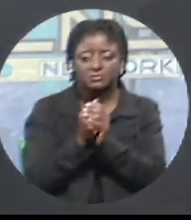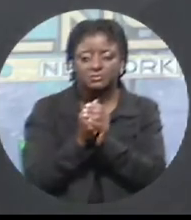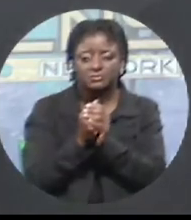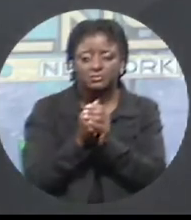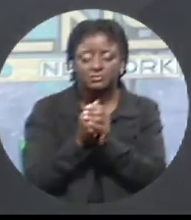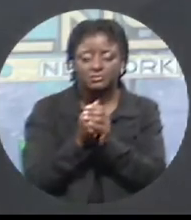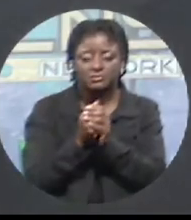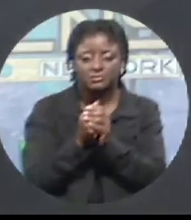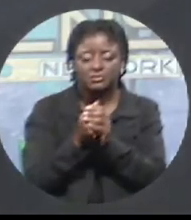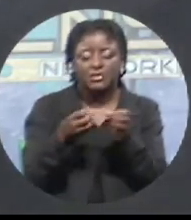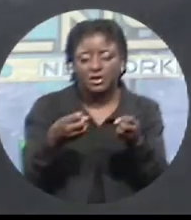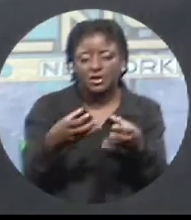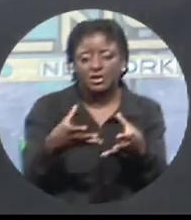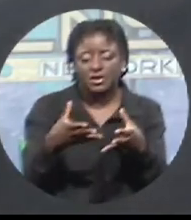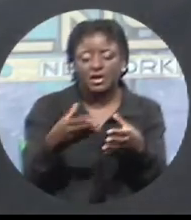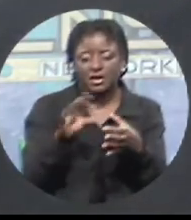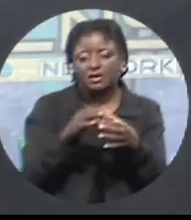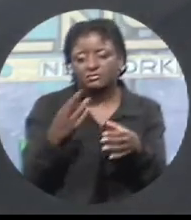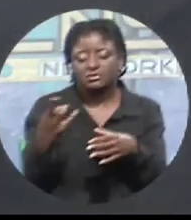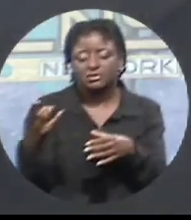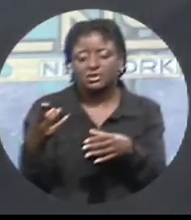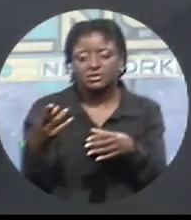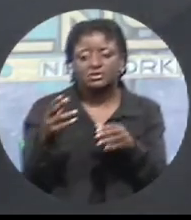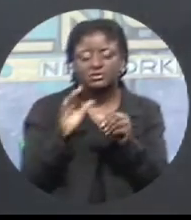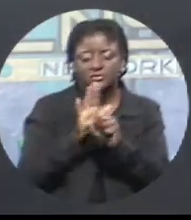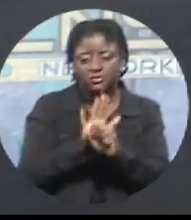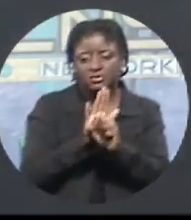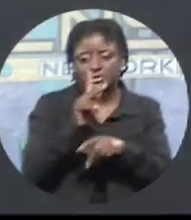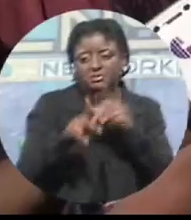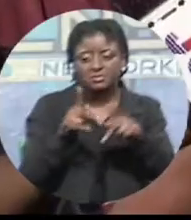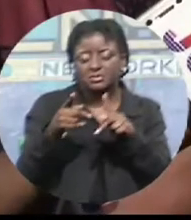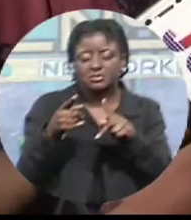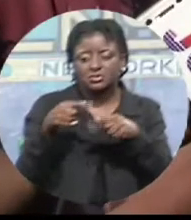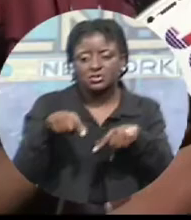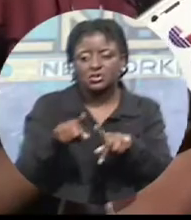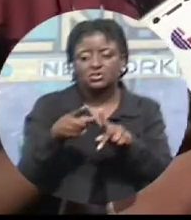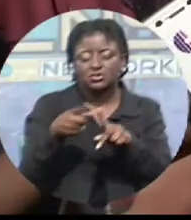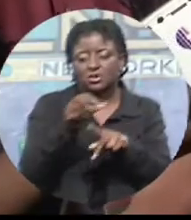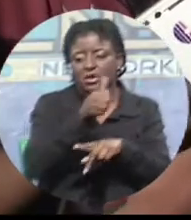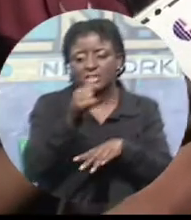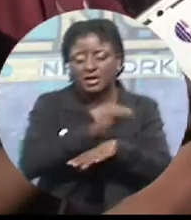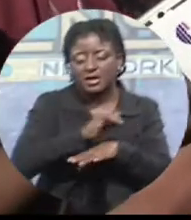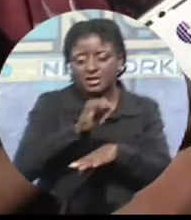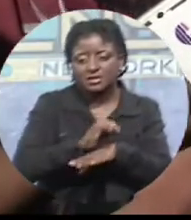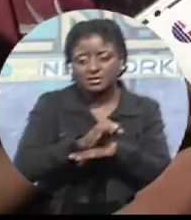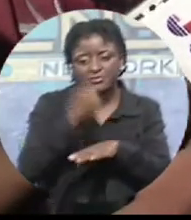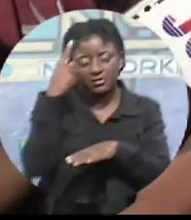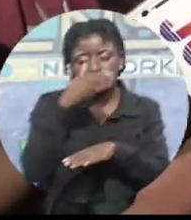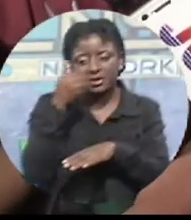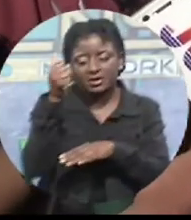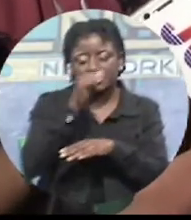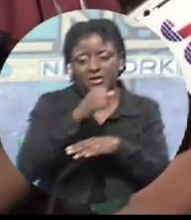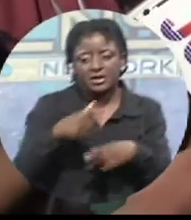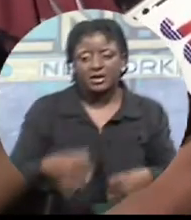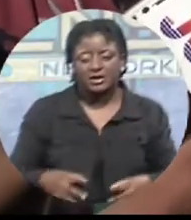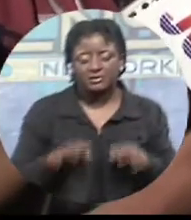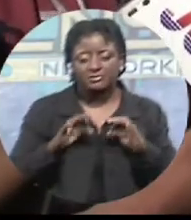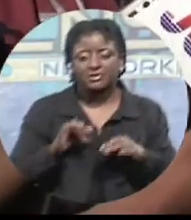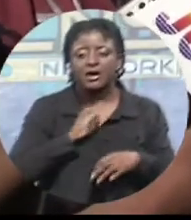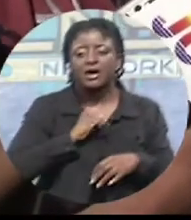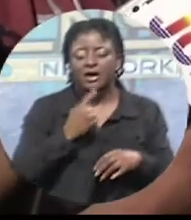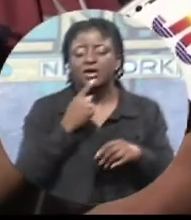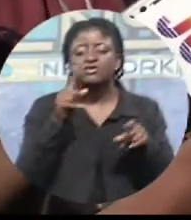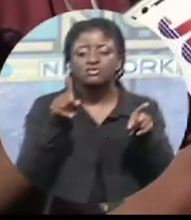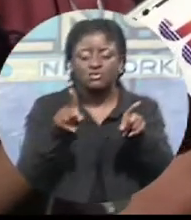search of a better way of life. Airlift is critical. I agree with Minister Gray that, you know, that he thinks that with